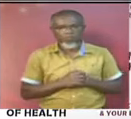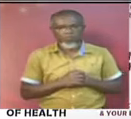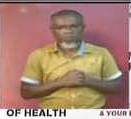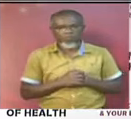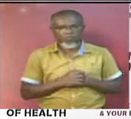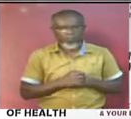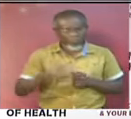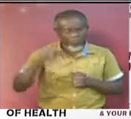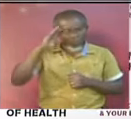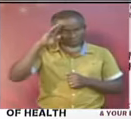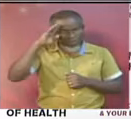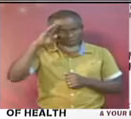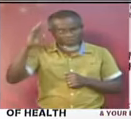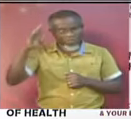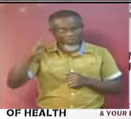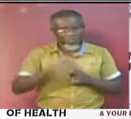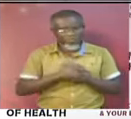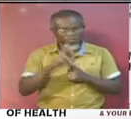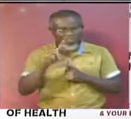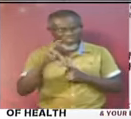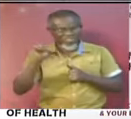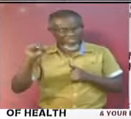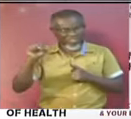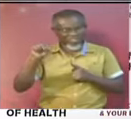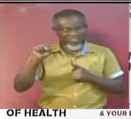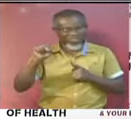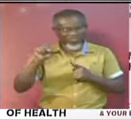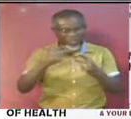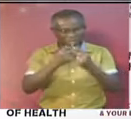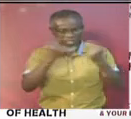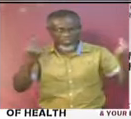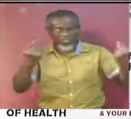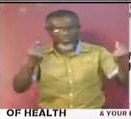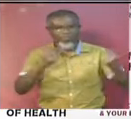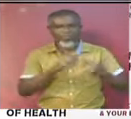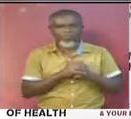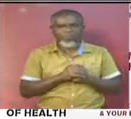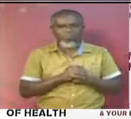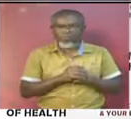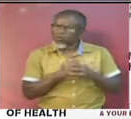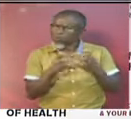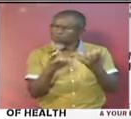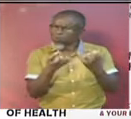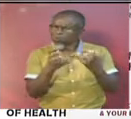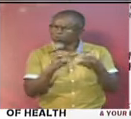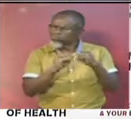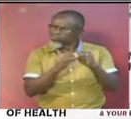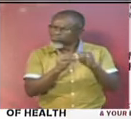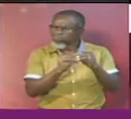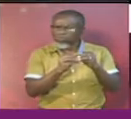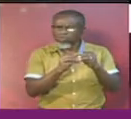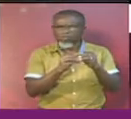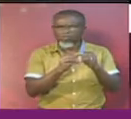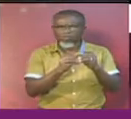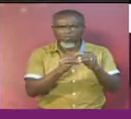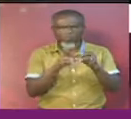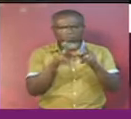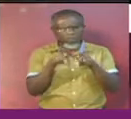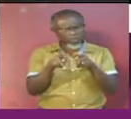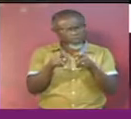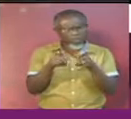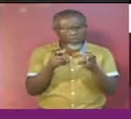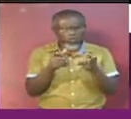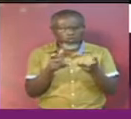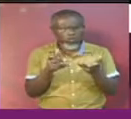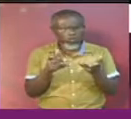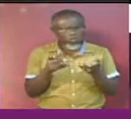Hi, good day. Actually, it's Renuka Singh at The Guardian. I'm trying to get some figures as to how many persons, if we